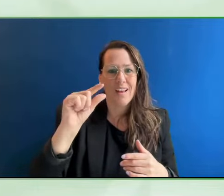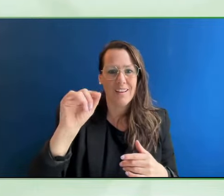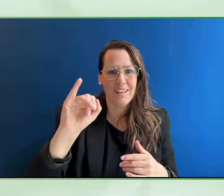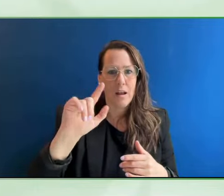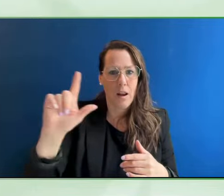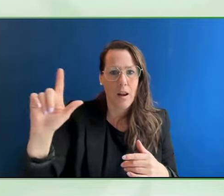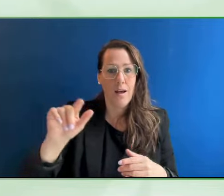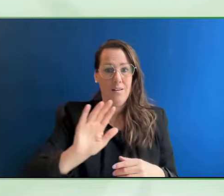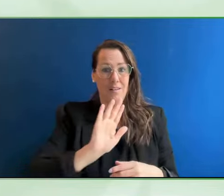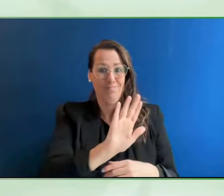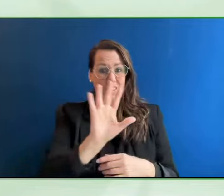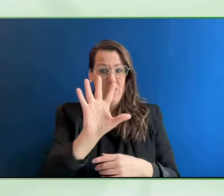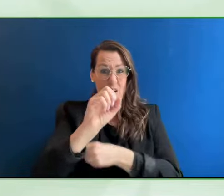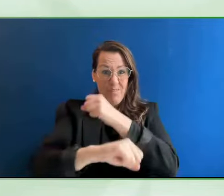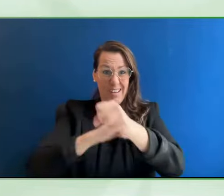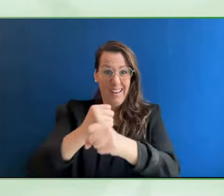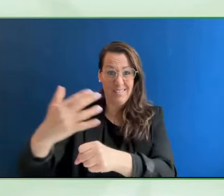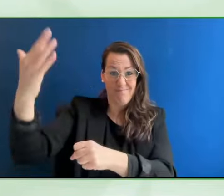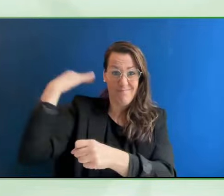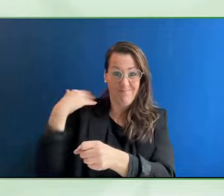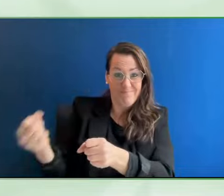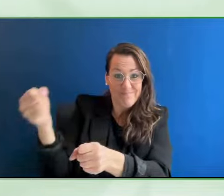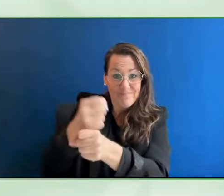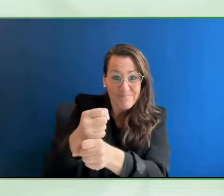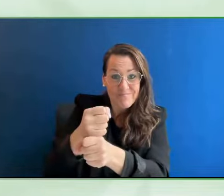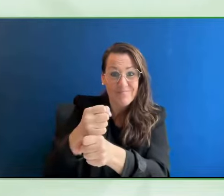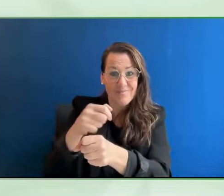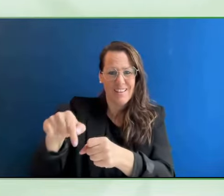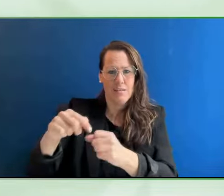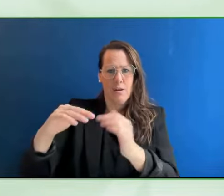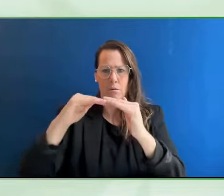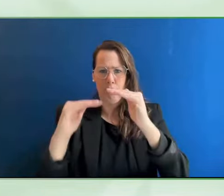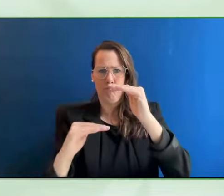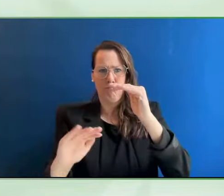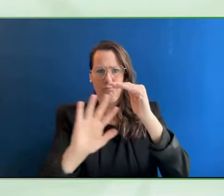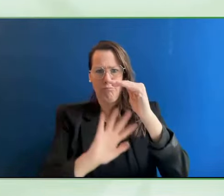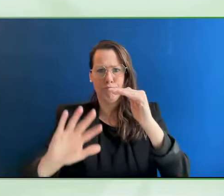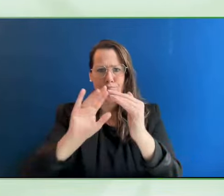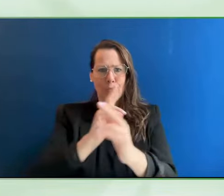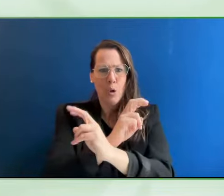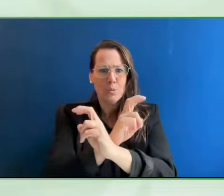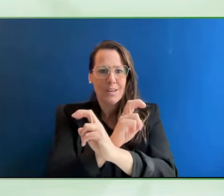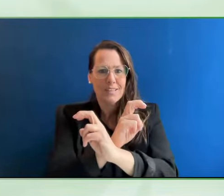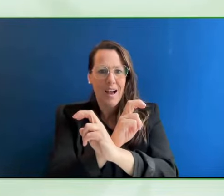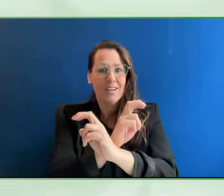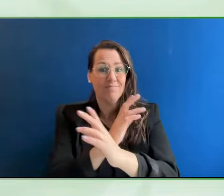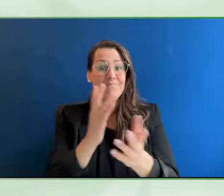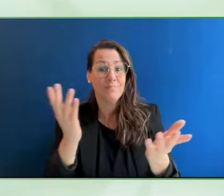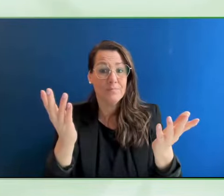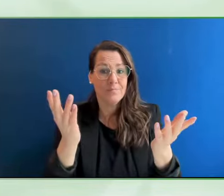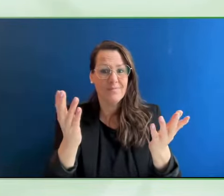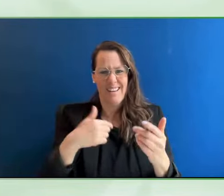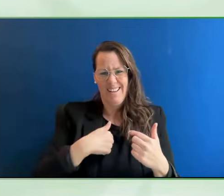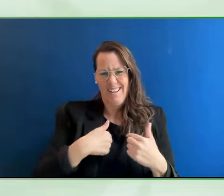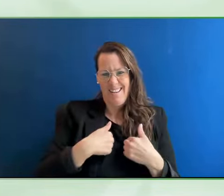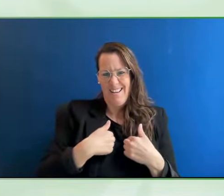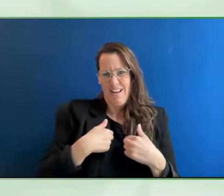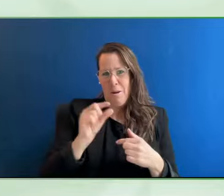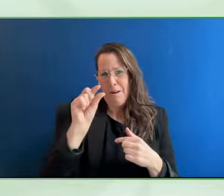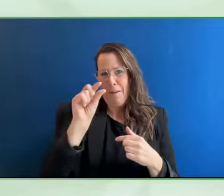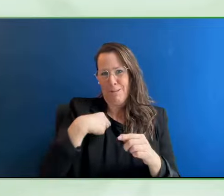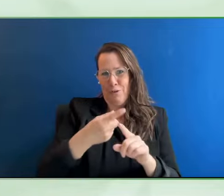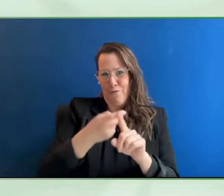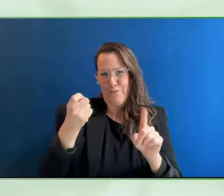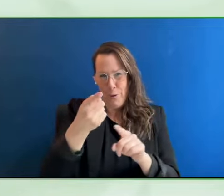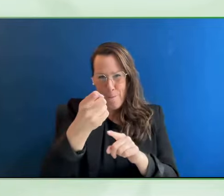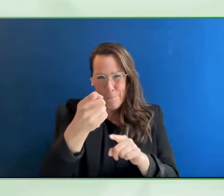little stuff for, they were producing stuff for people